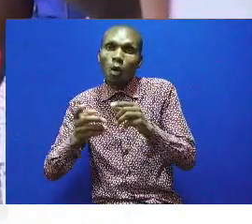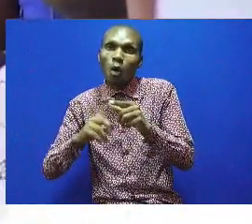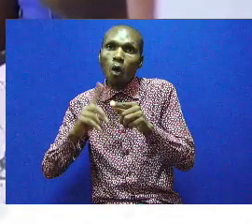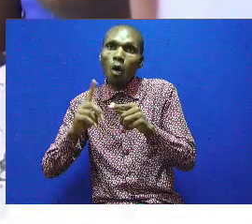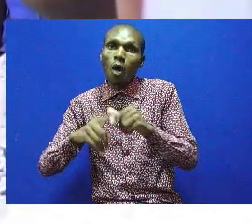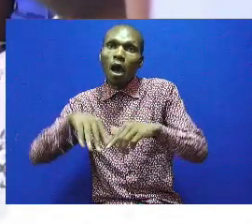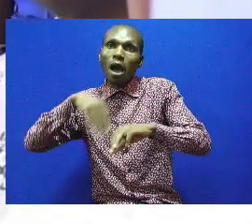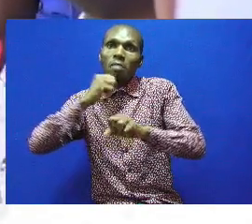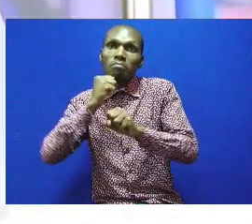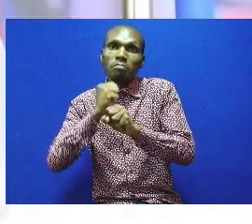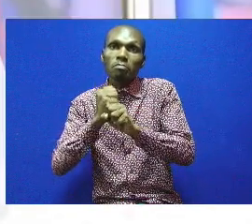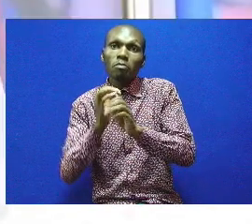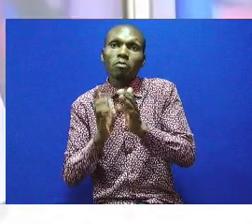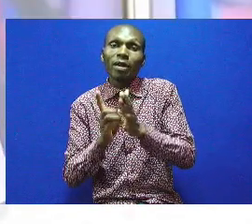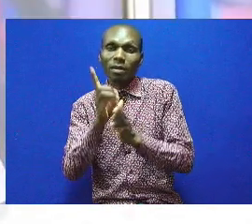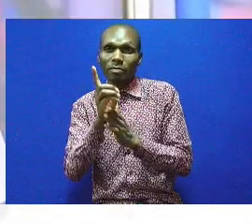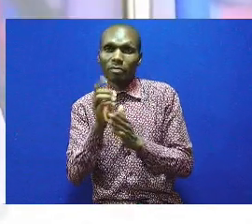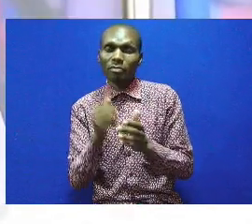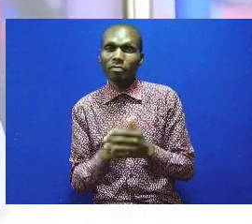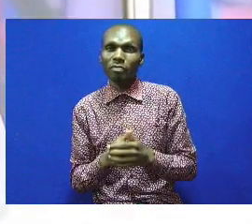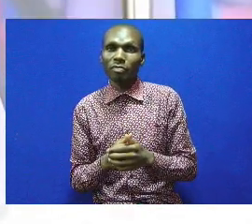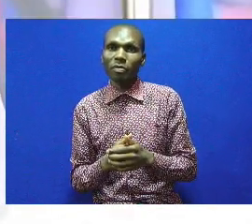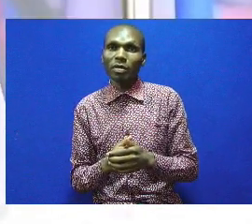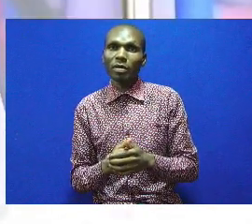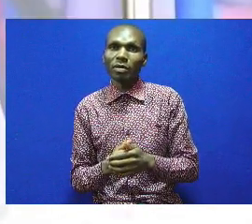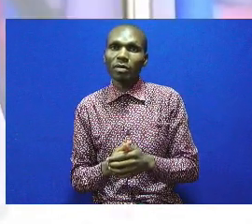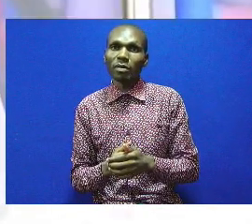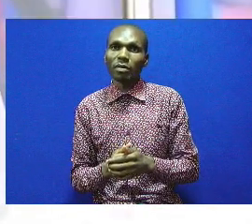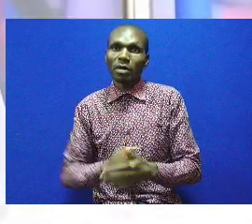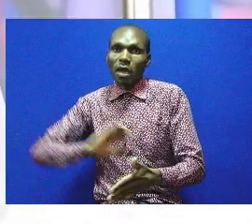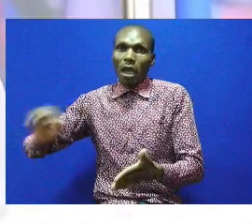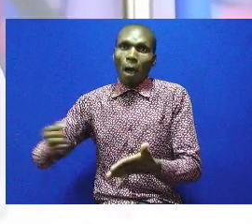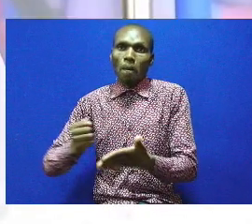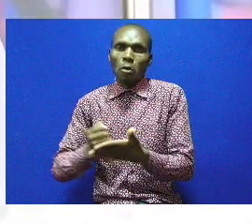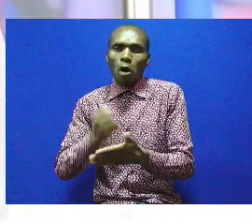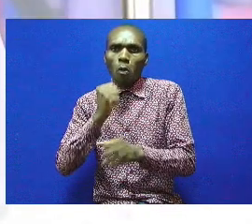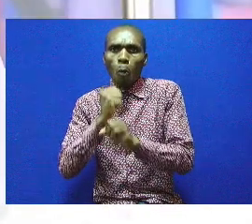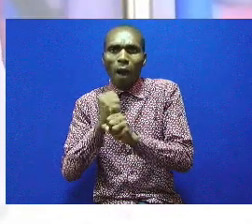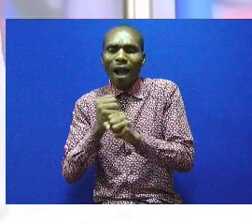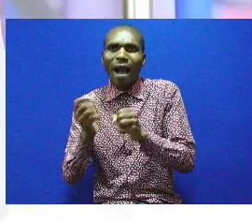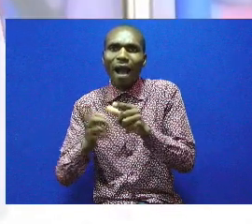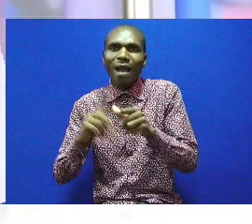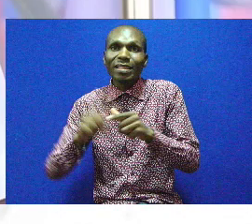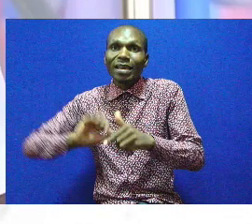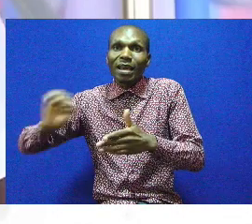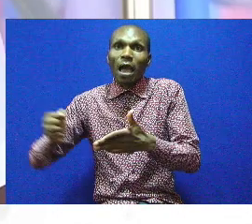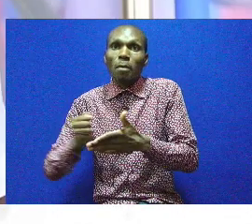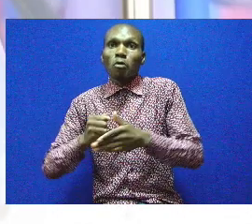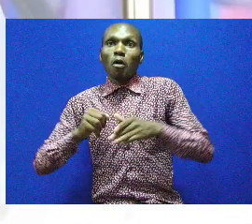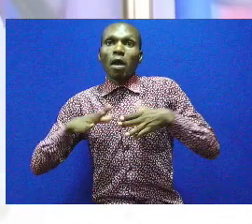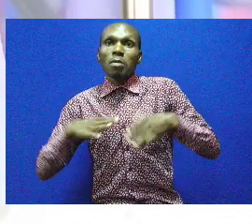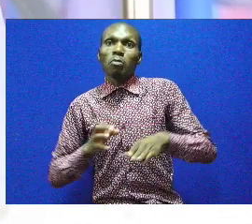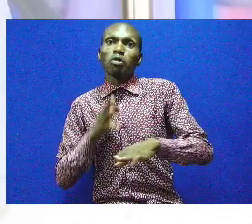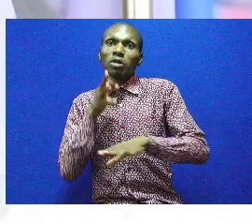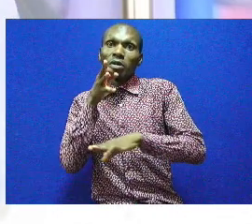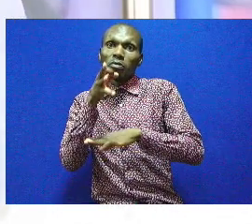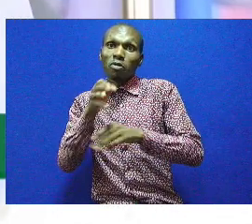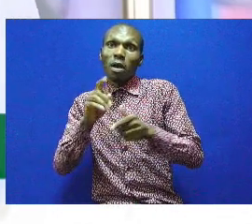ya magenderero. Employment opportunities ziko nyingi. Lazima mtaandika watu in the future, but not